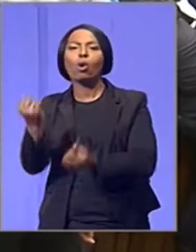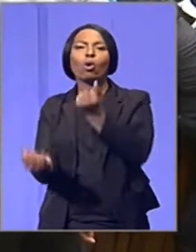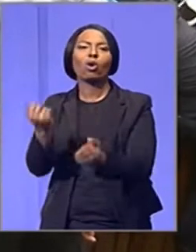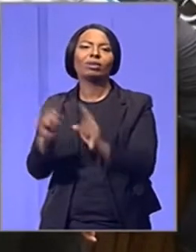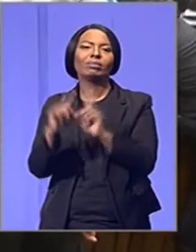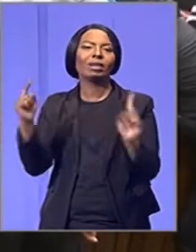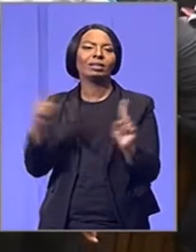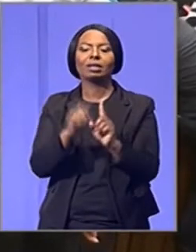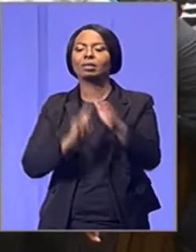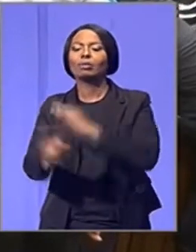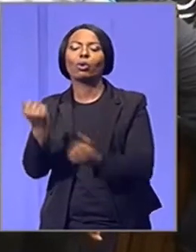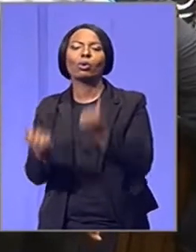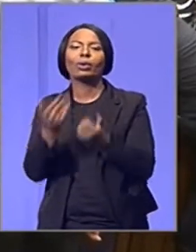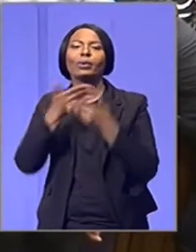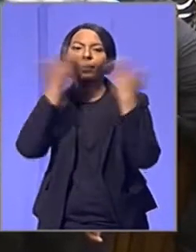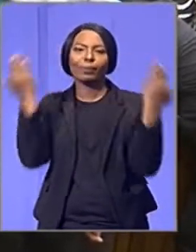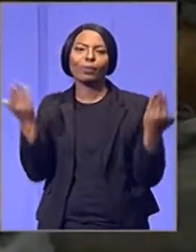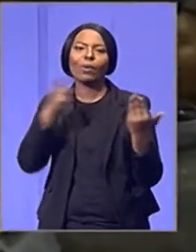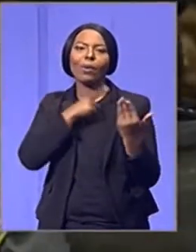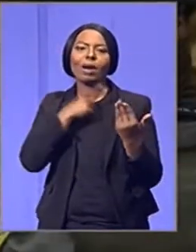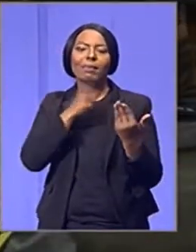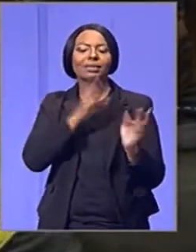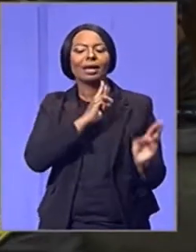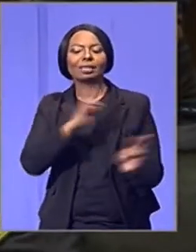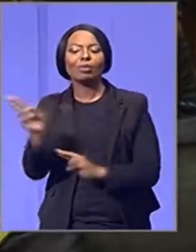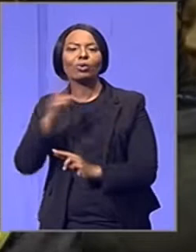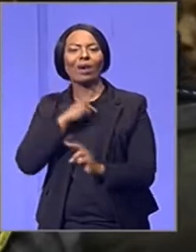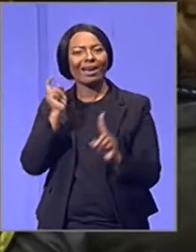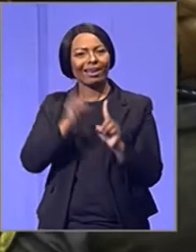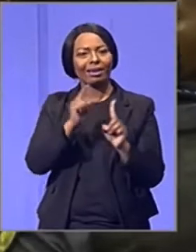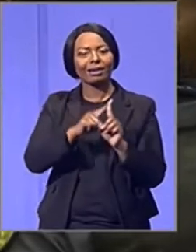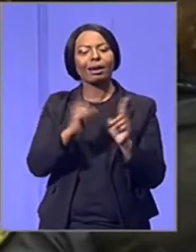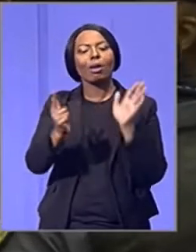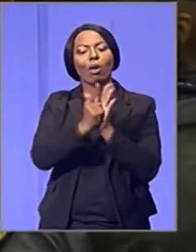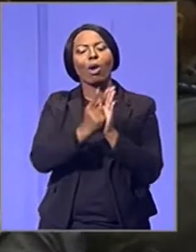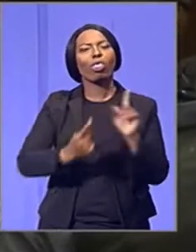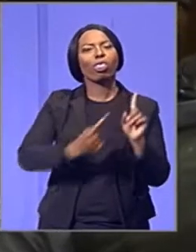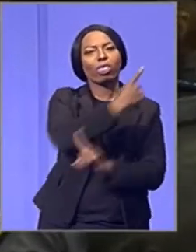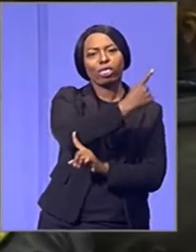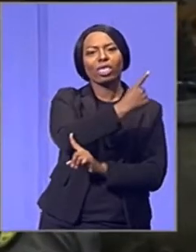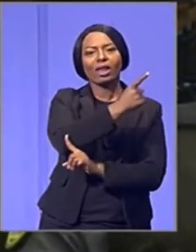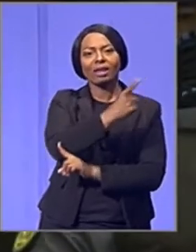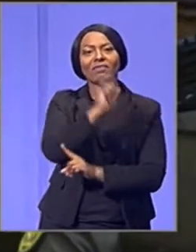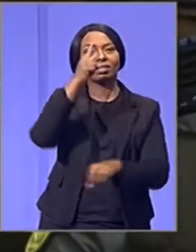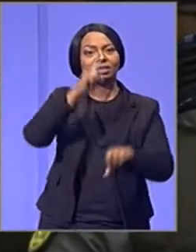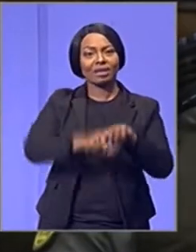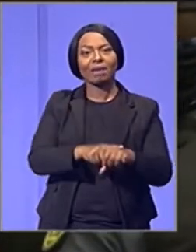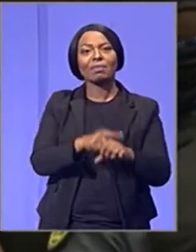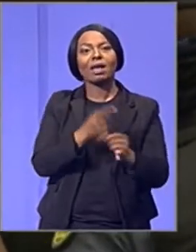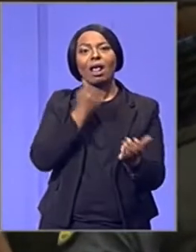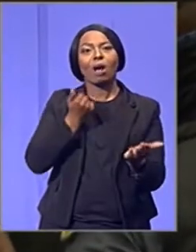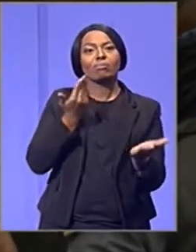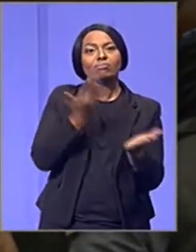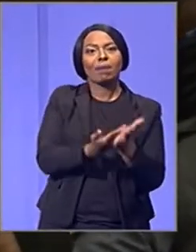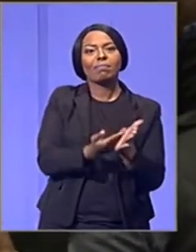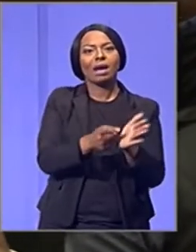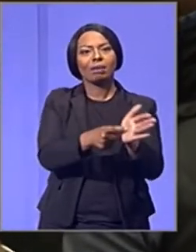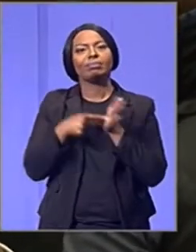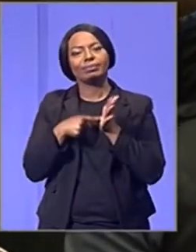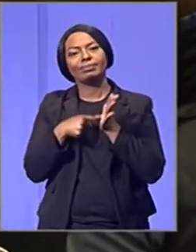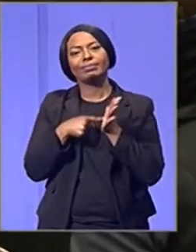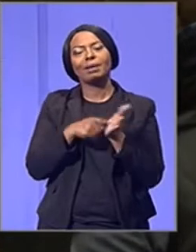mabedi go arabela ditatofatso tsa go tlola molao. Leno ga se lekgetlo la ntlha go ntshitswe lekwalo la go tshwarwa ga Teffo gore a tlhagelele